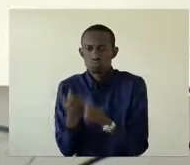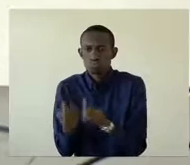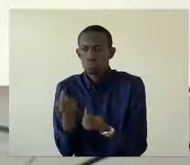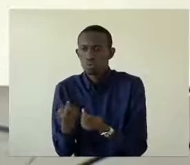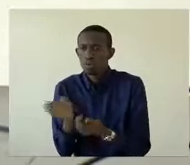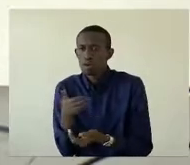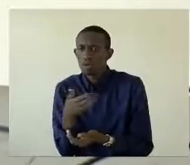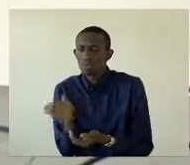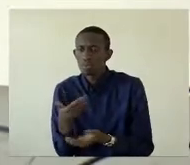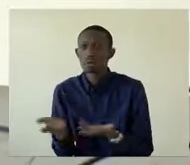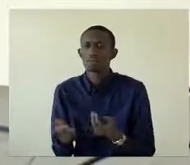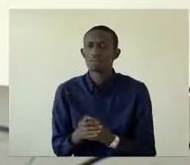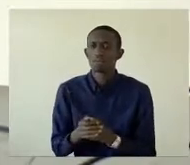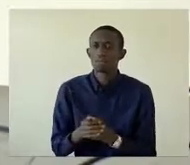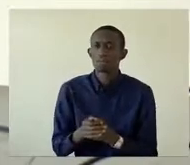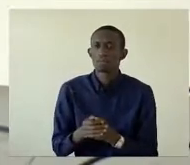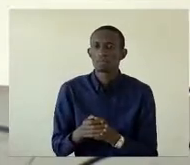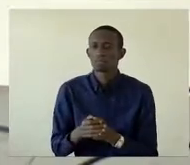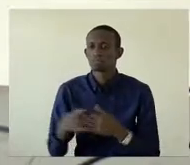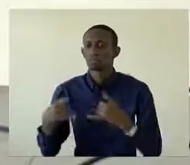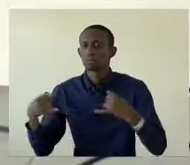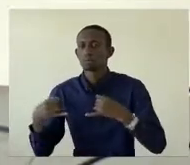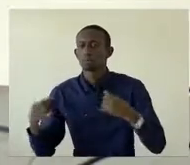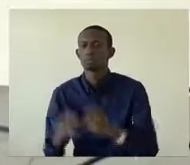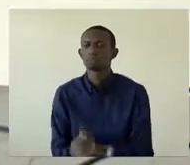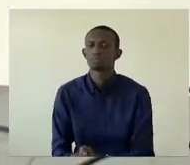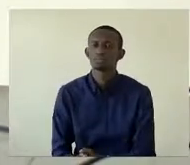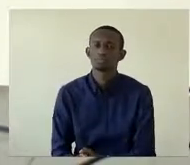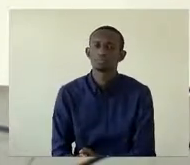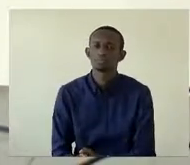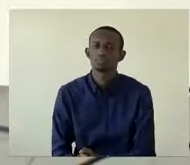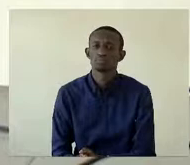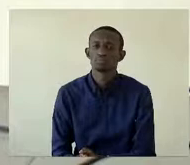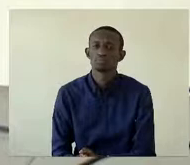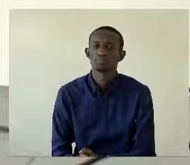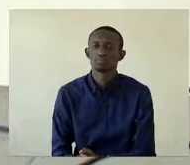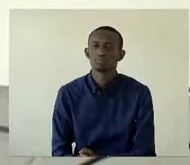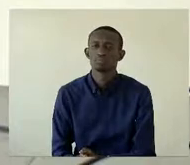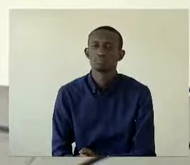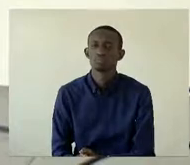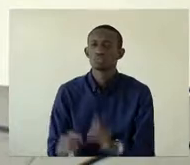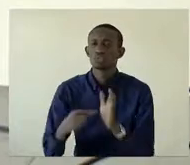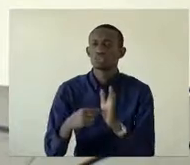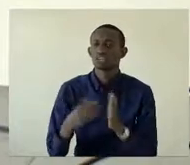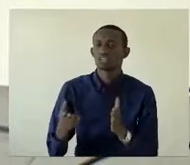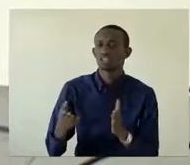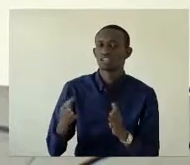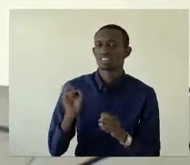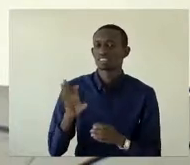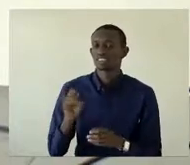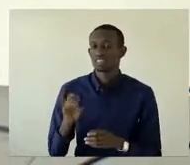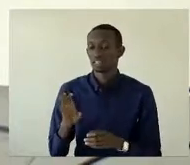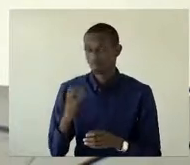By the way, something so interesting. Did you know that very soon, Kigali City, we are not going to be having any